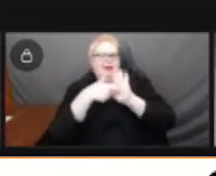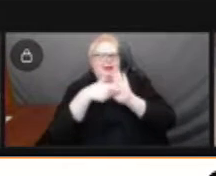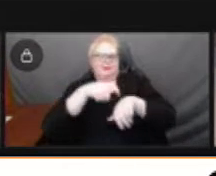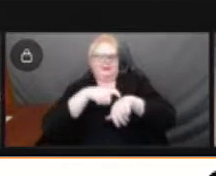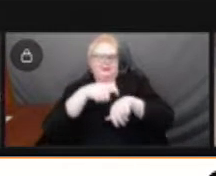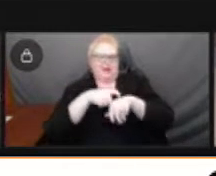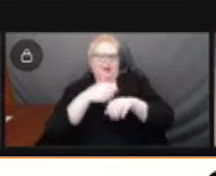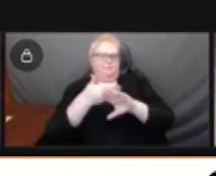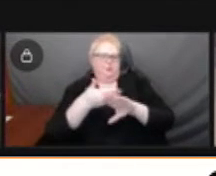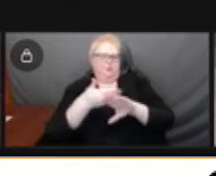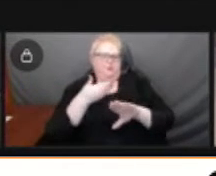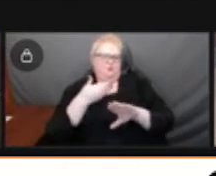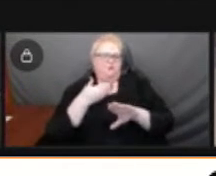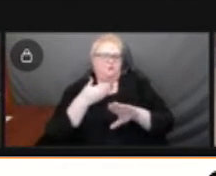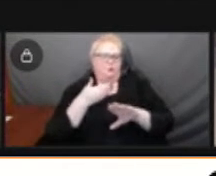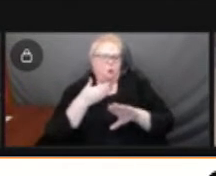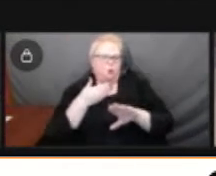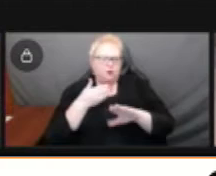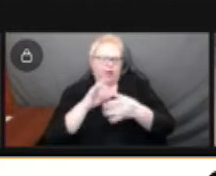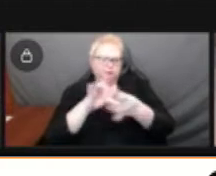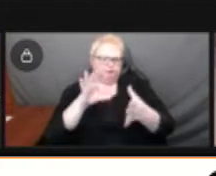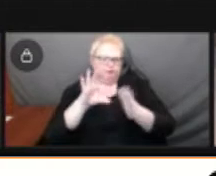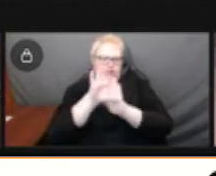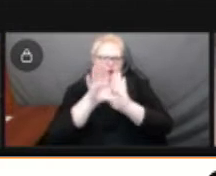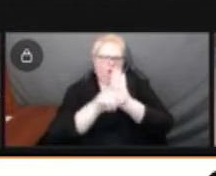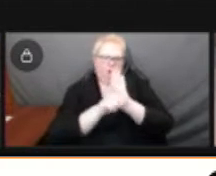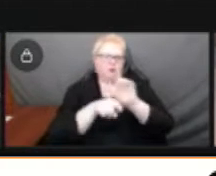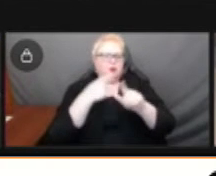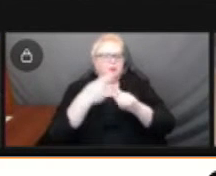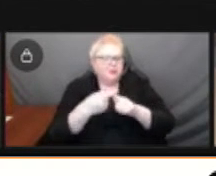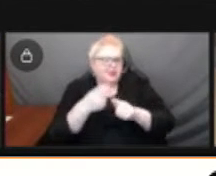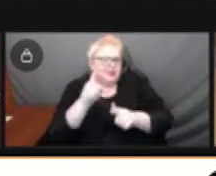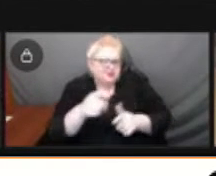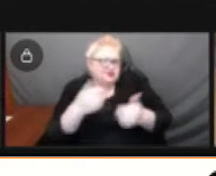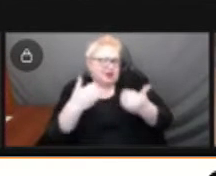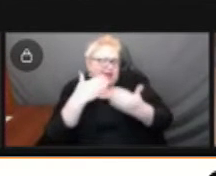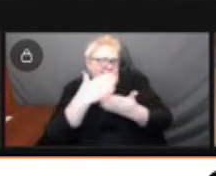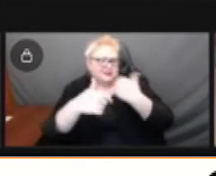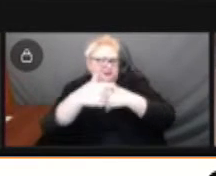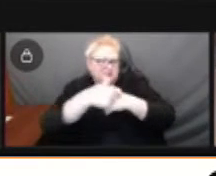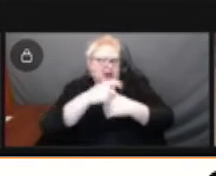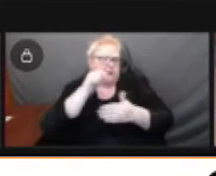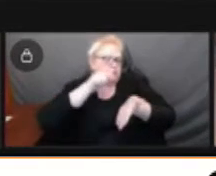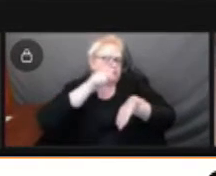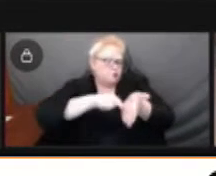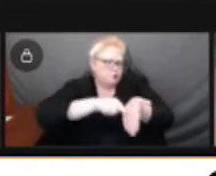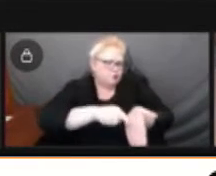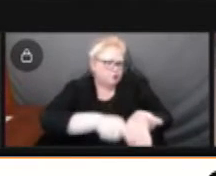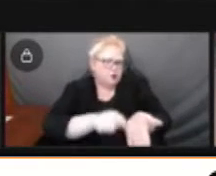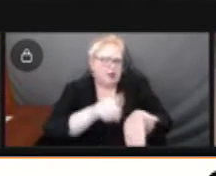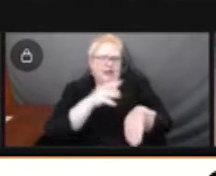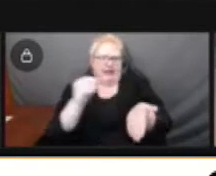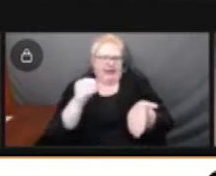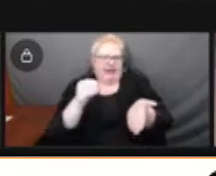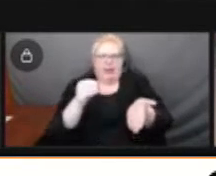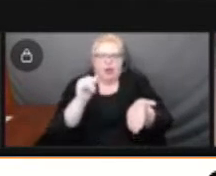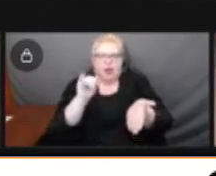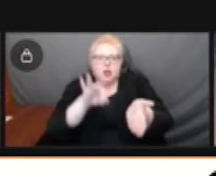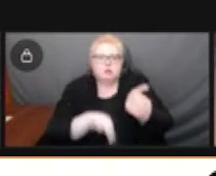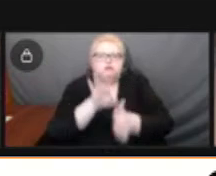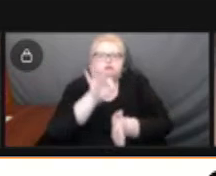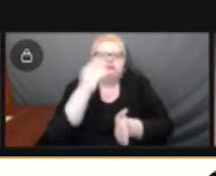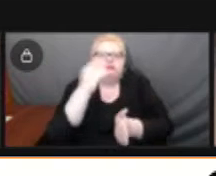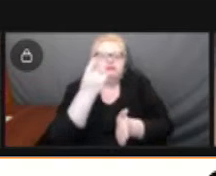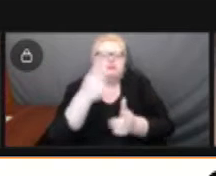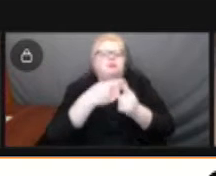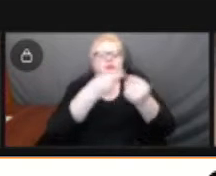there should be time to do that and then time for them to come back to us if they discover anything. Yes. So we don't have to pull it off, but I did tell him I would bring this